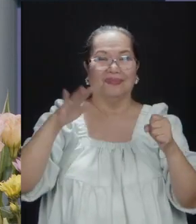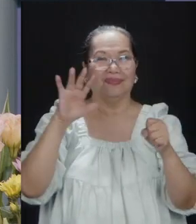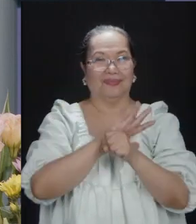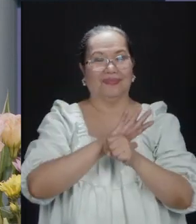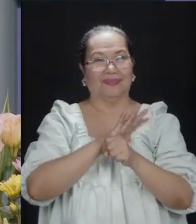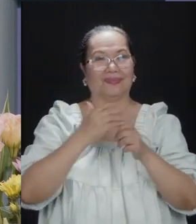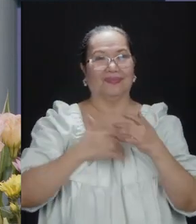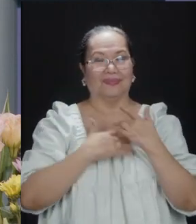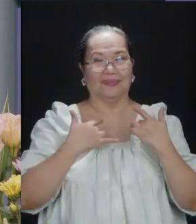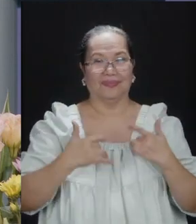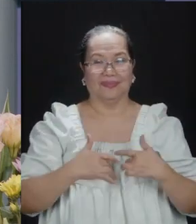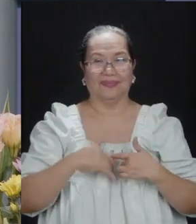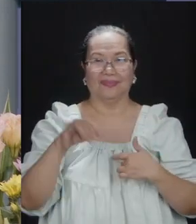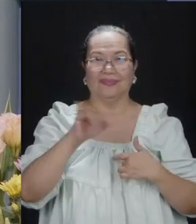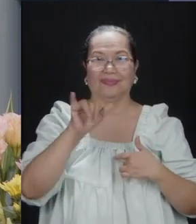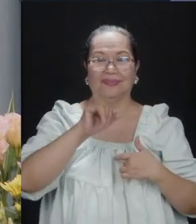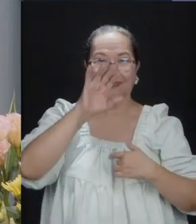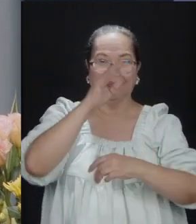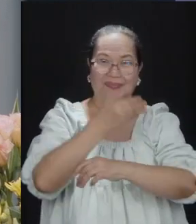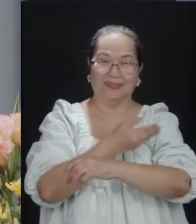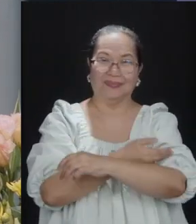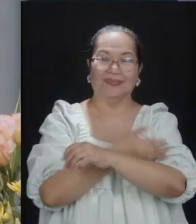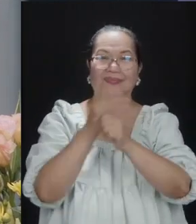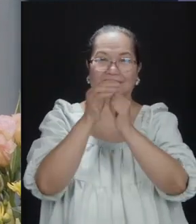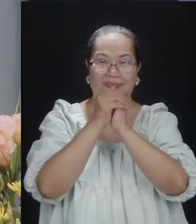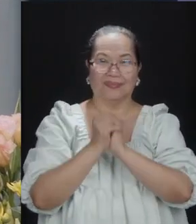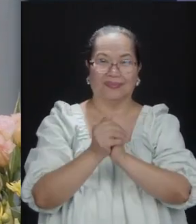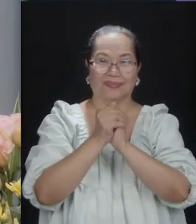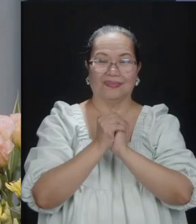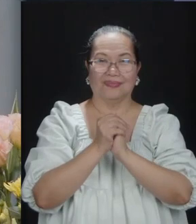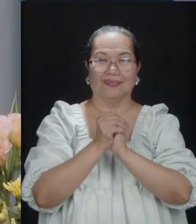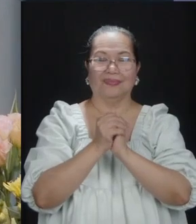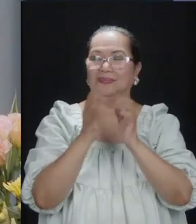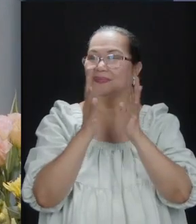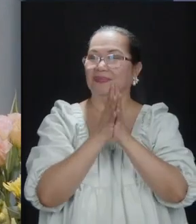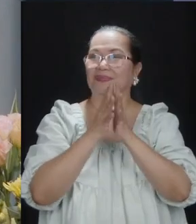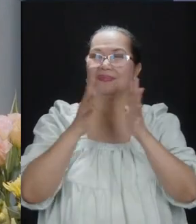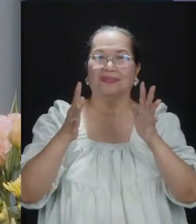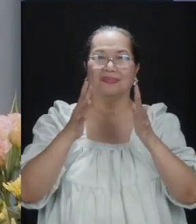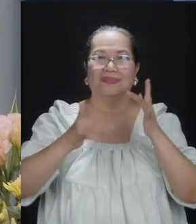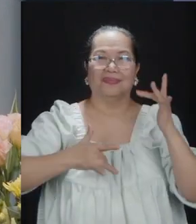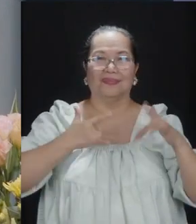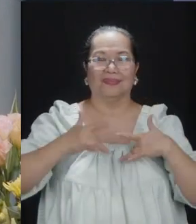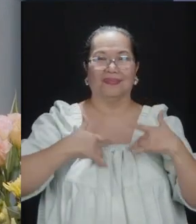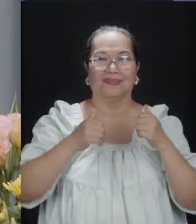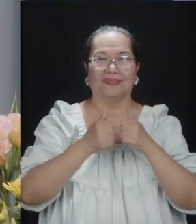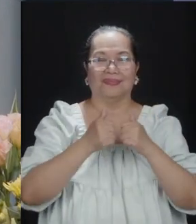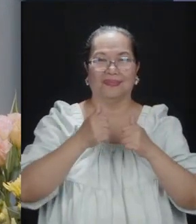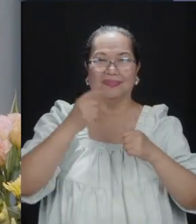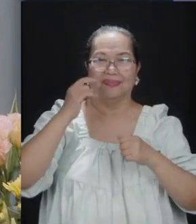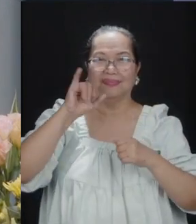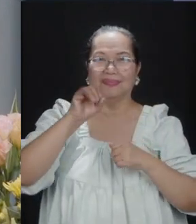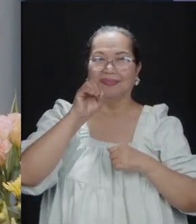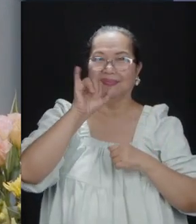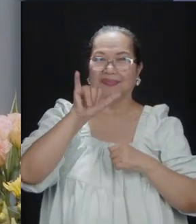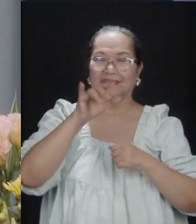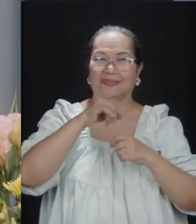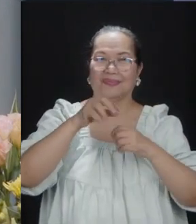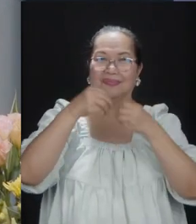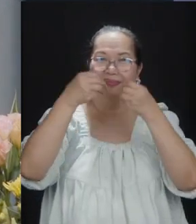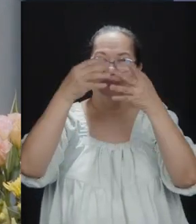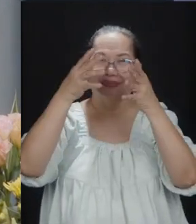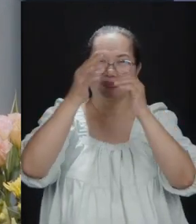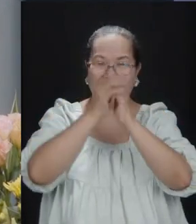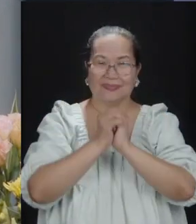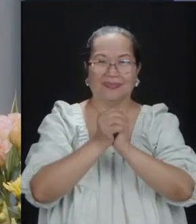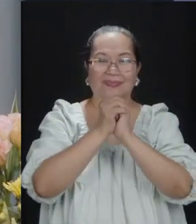heart. As her little son worshiped, she was overwhelmed with joy and offered her worship through